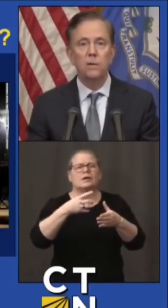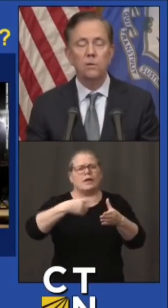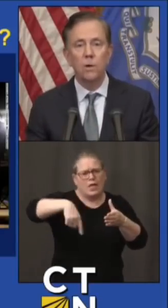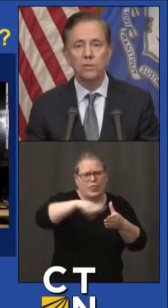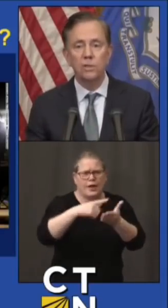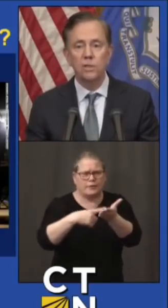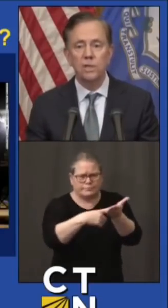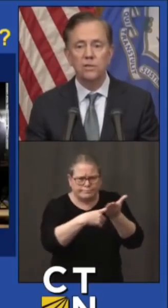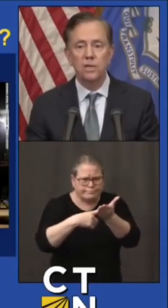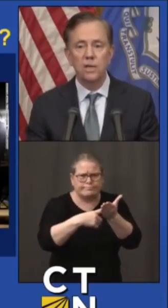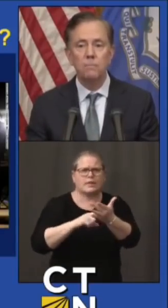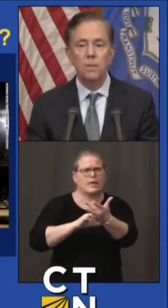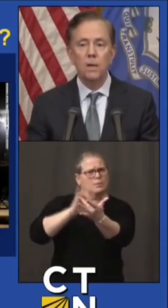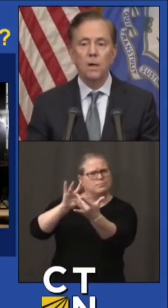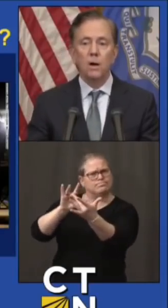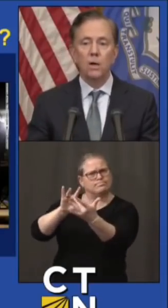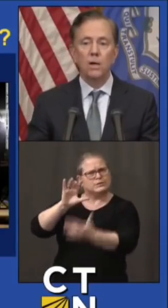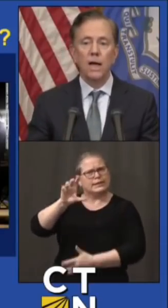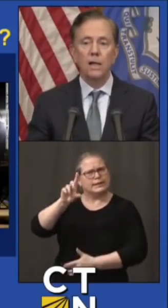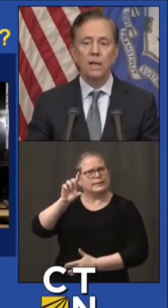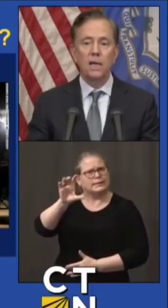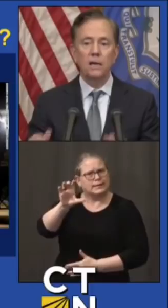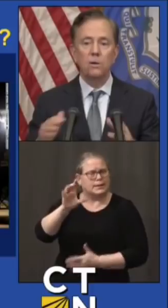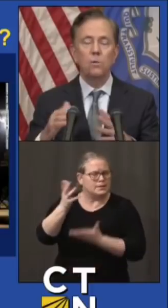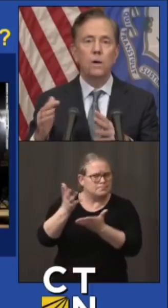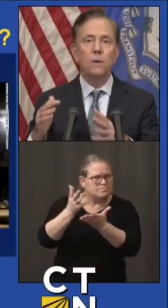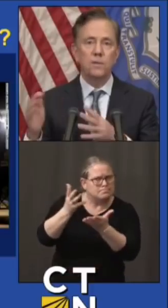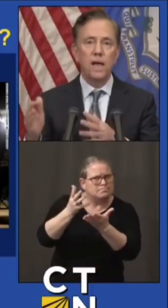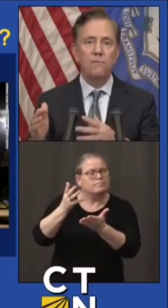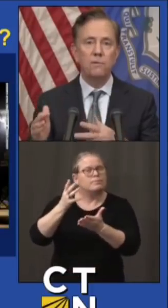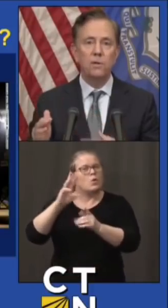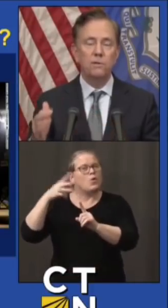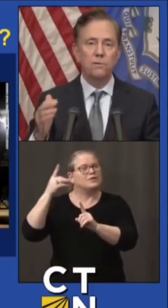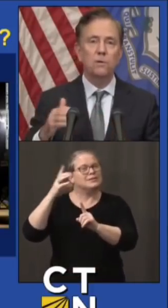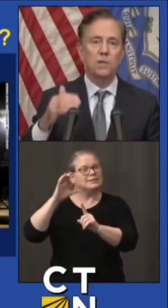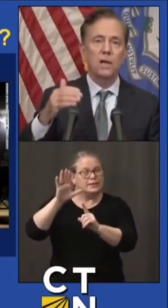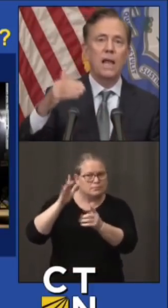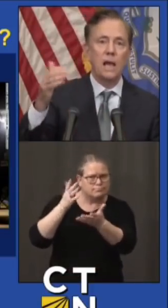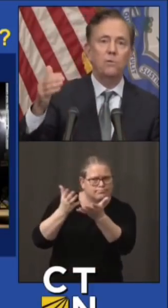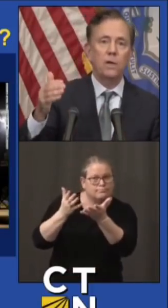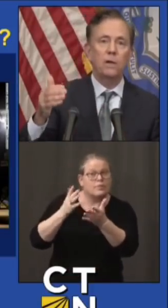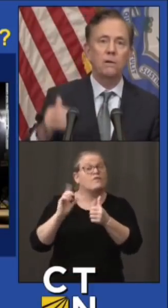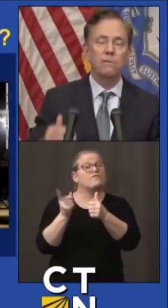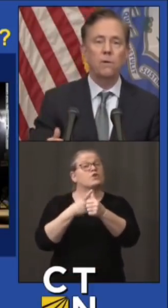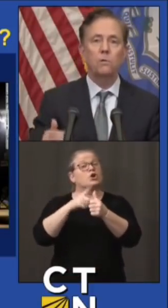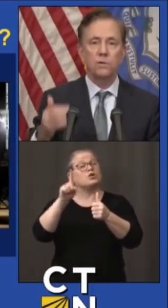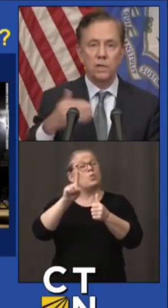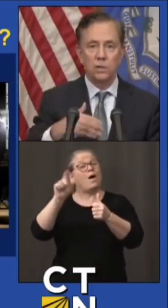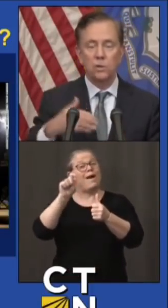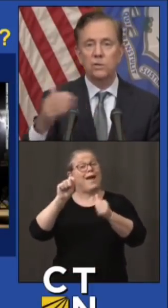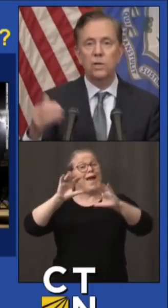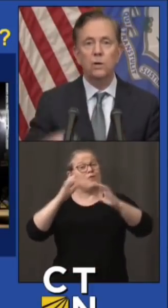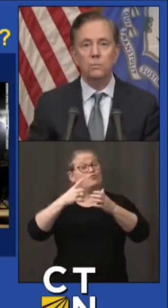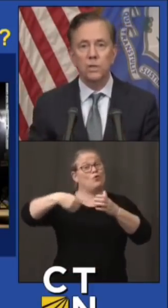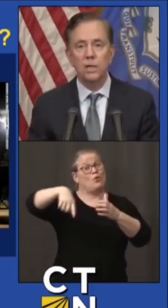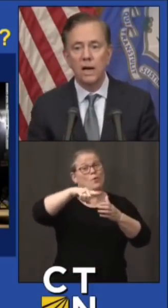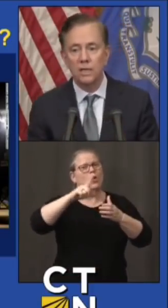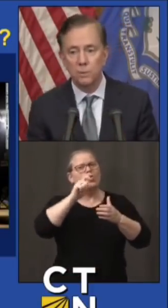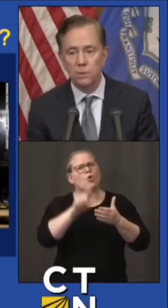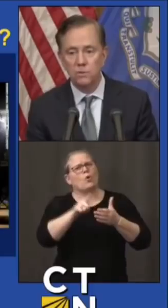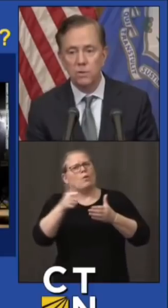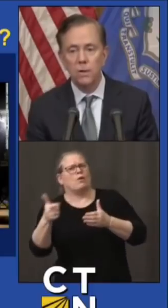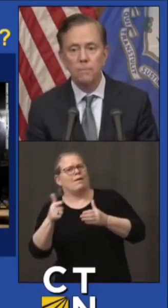down there in Washington, D.C., are going to allocate who comes after these first-line healthcare folks in the nursing homes